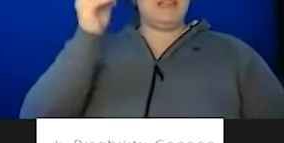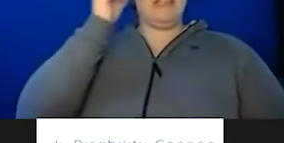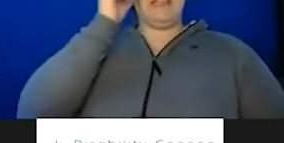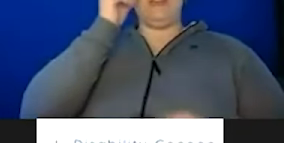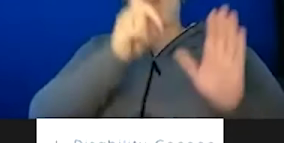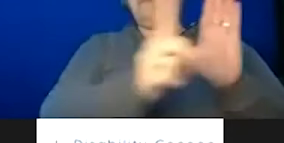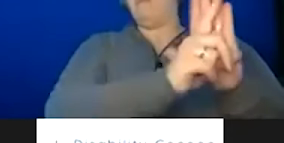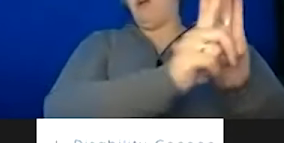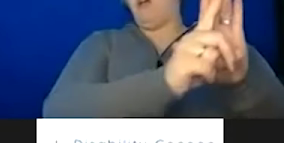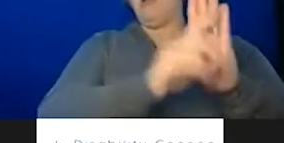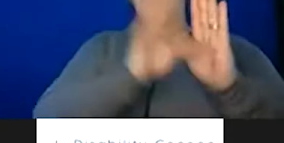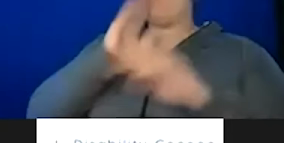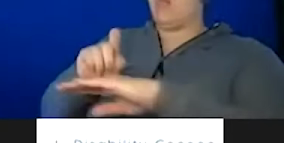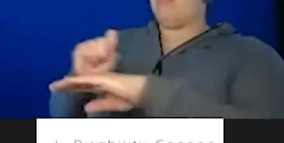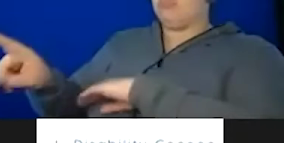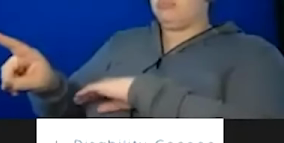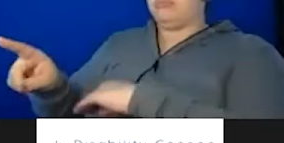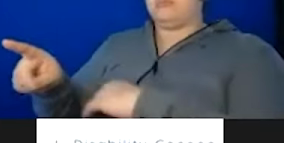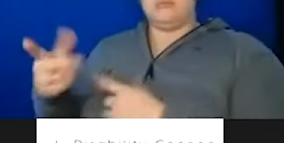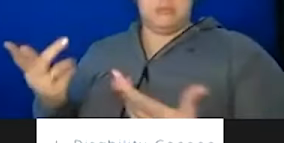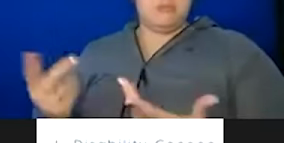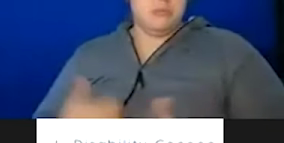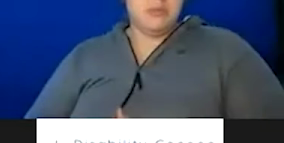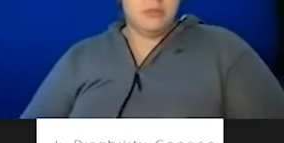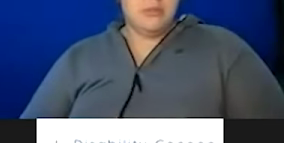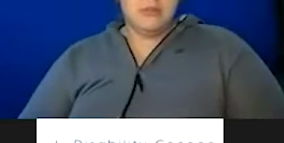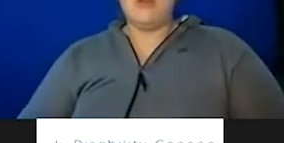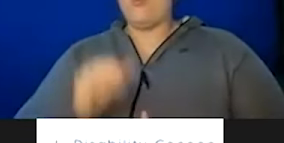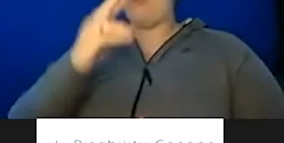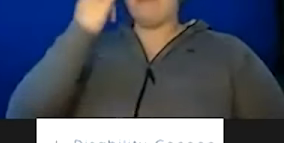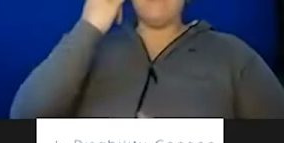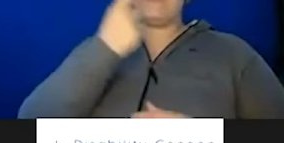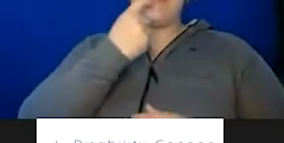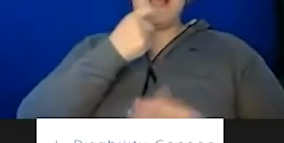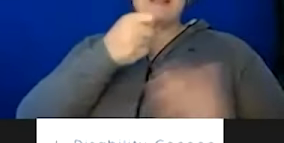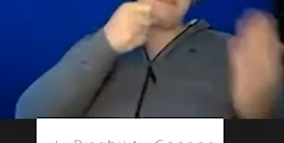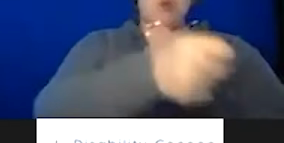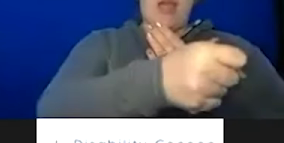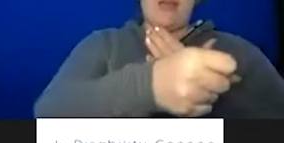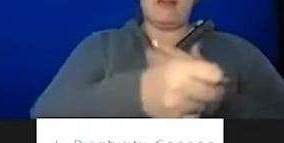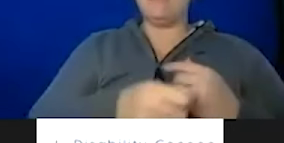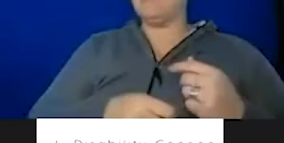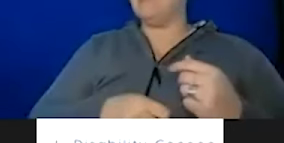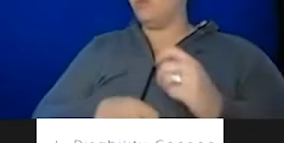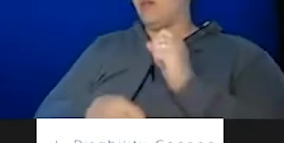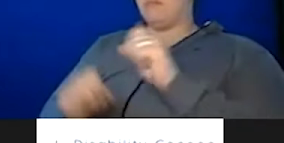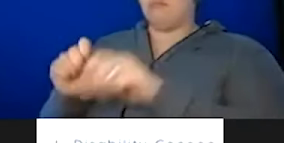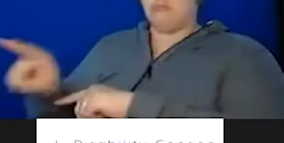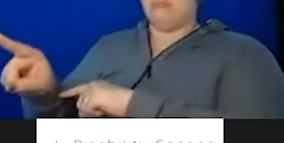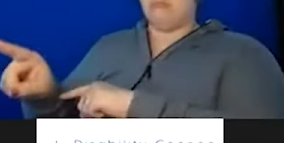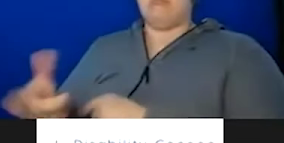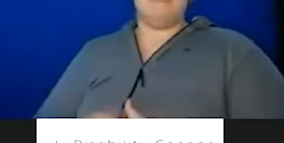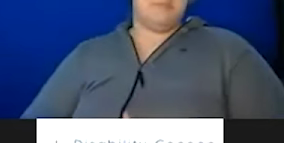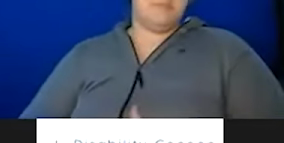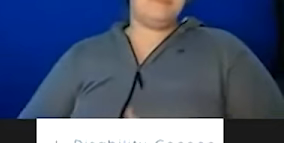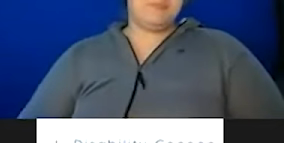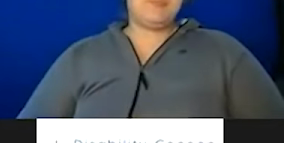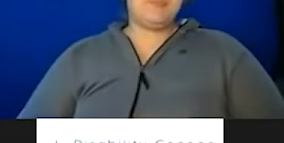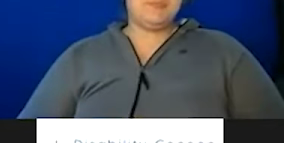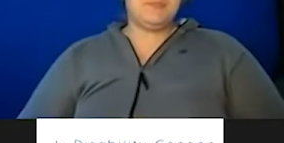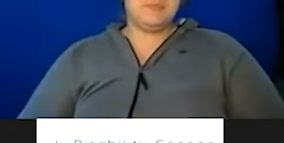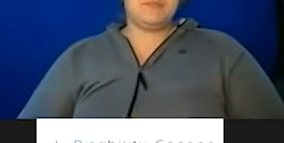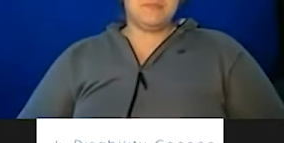With the pro version, you get a little bit more. And honestly, I know just enough to be dangerous with